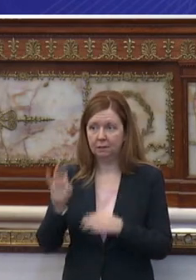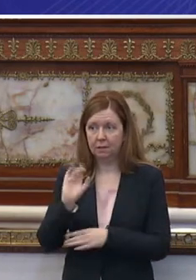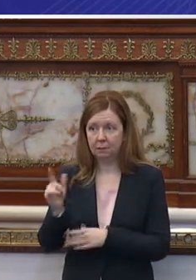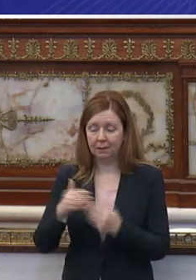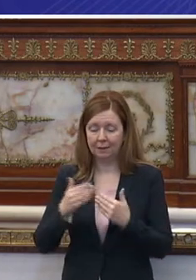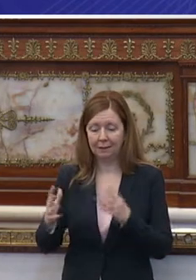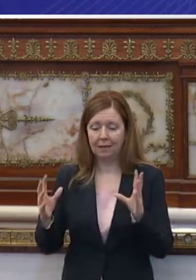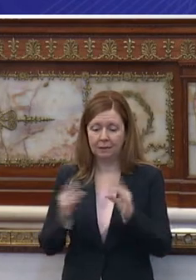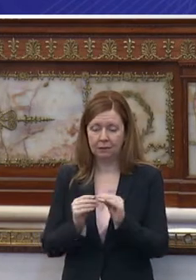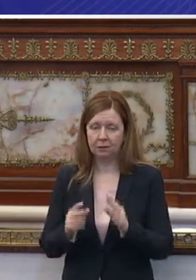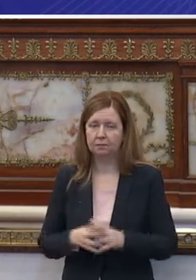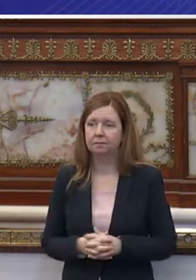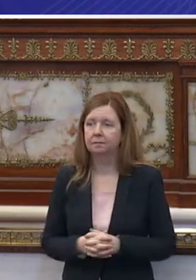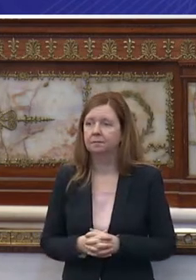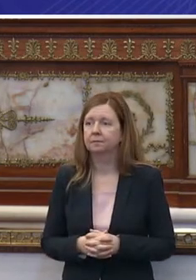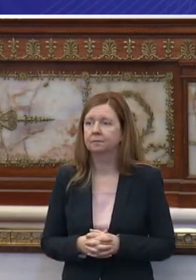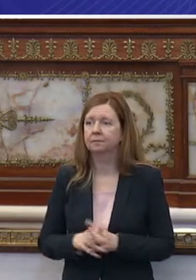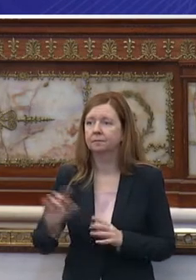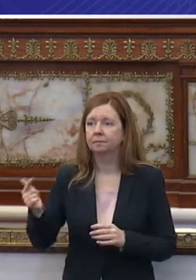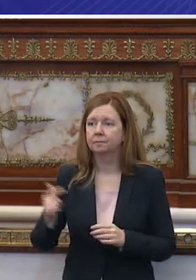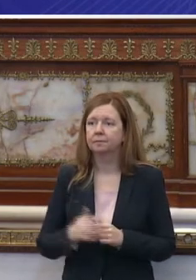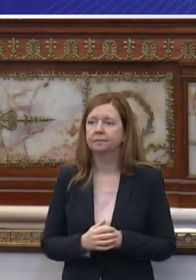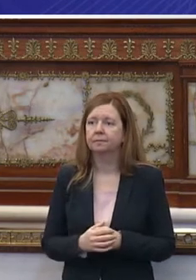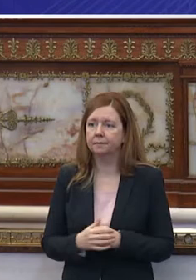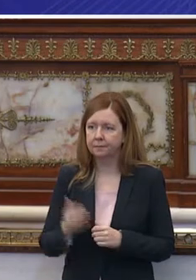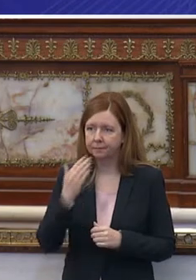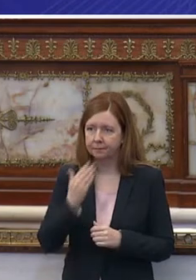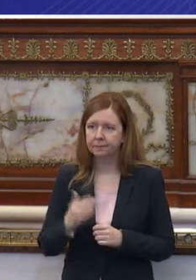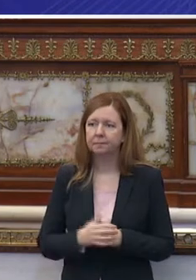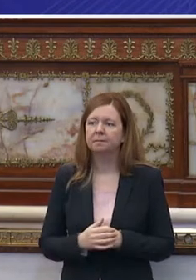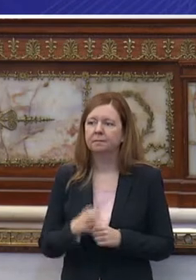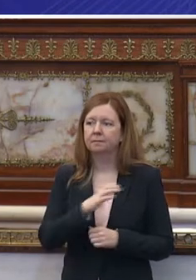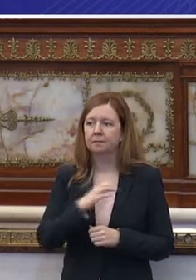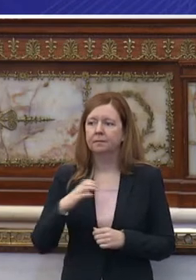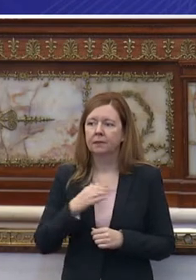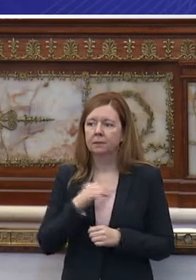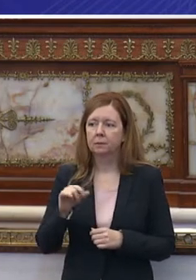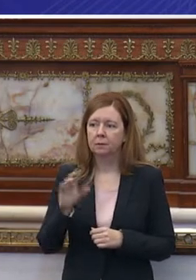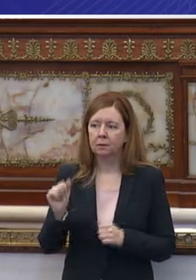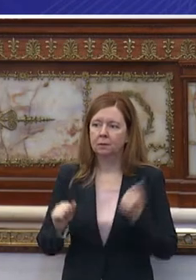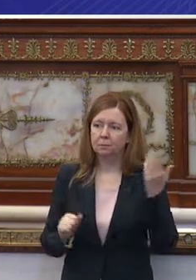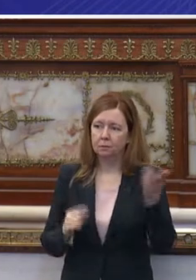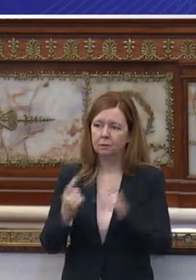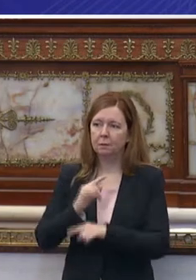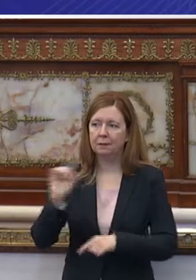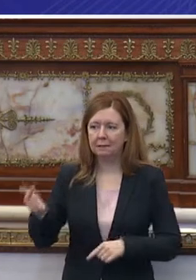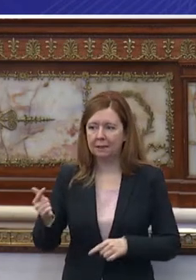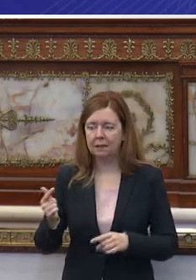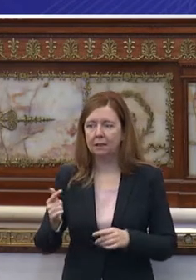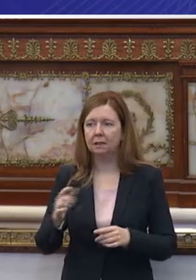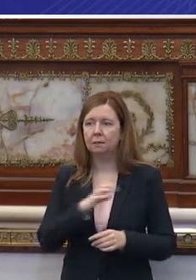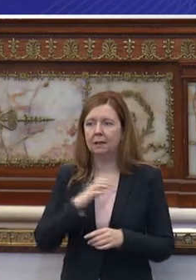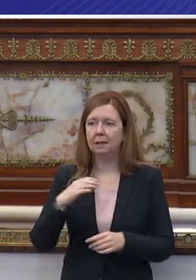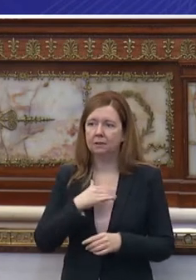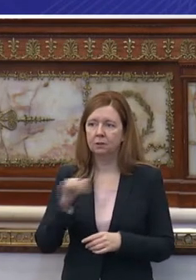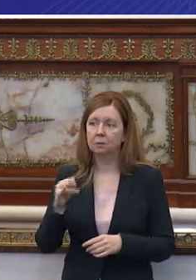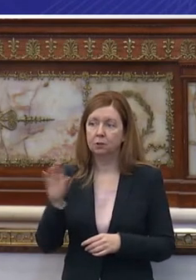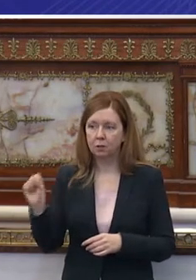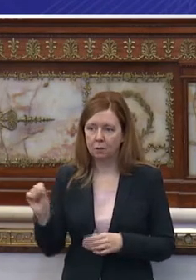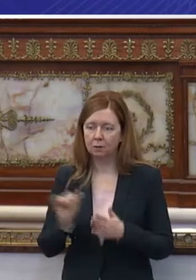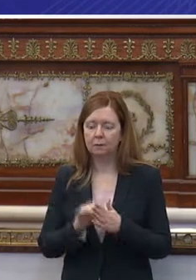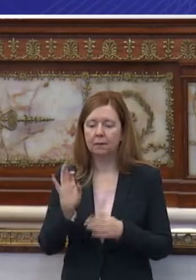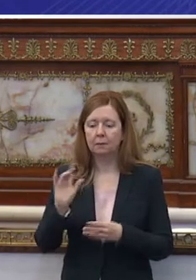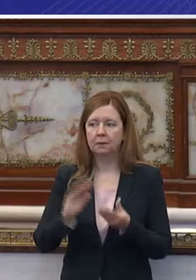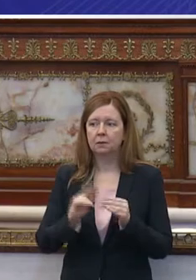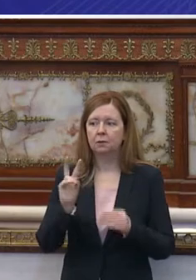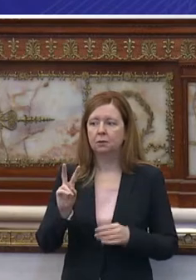at the next session of council. Second. Thank you, Councilmember Squilla. It's been moved and properly seconded by Councilmember Jones that Bill